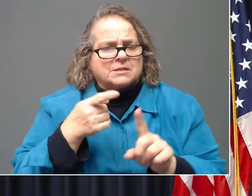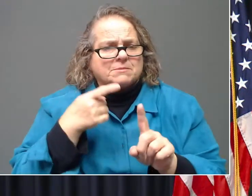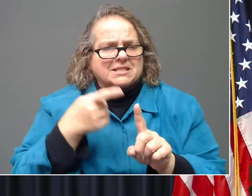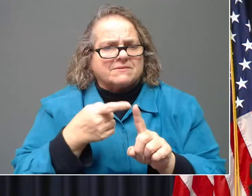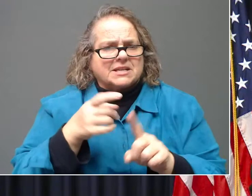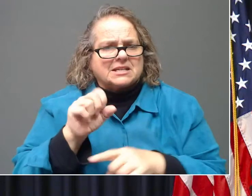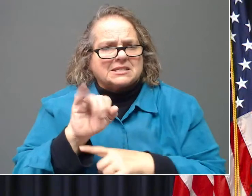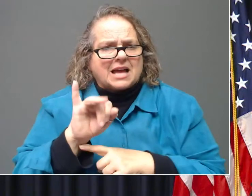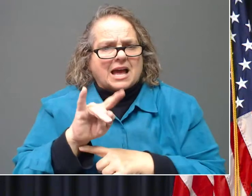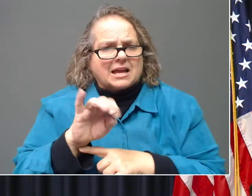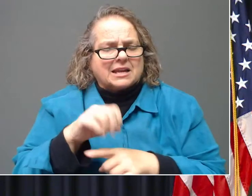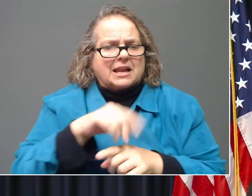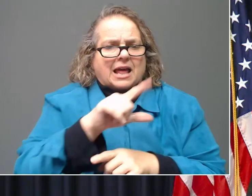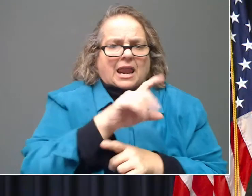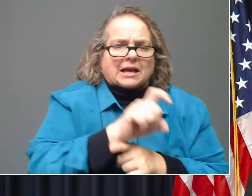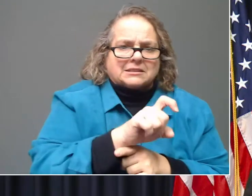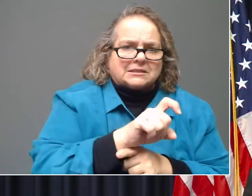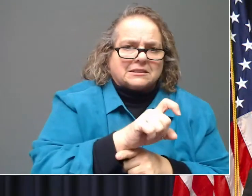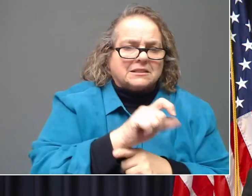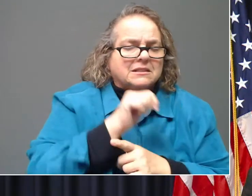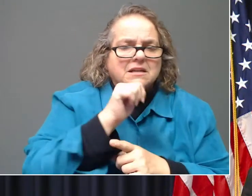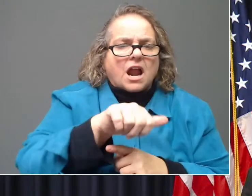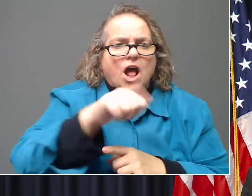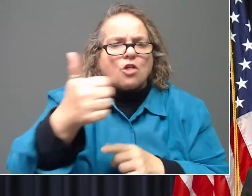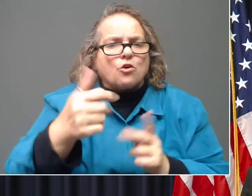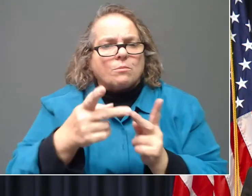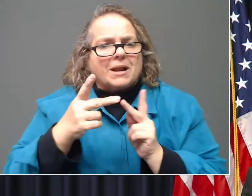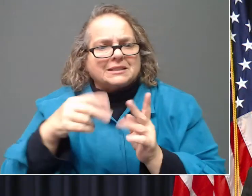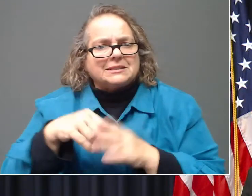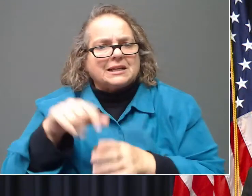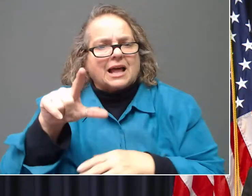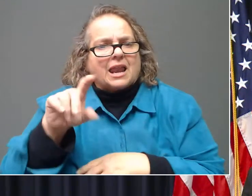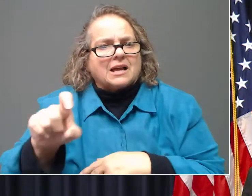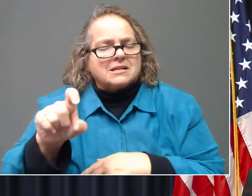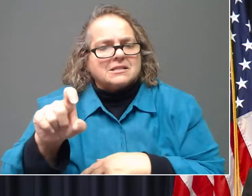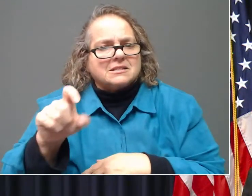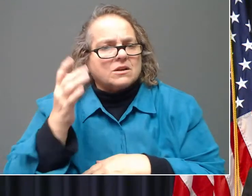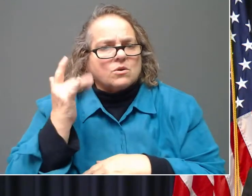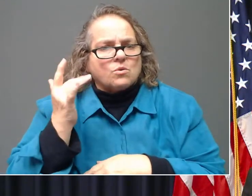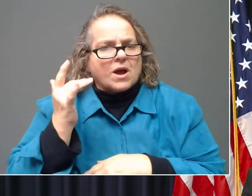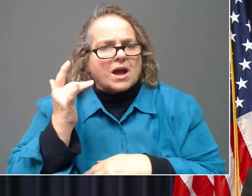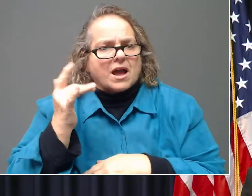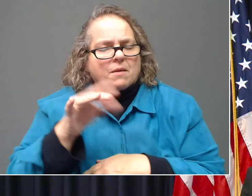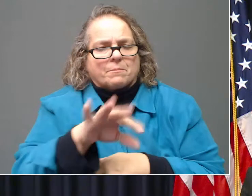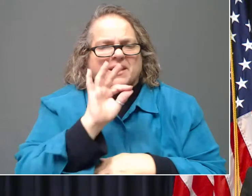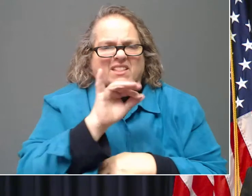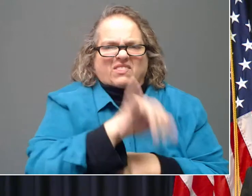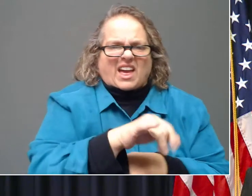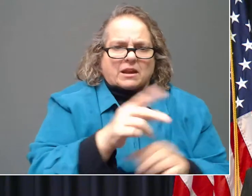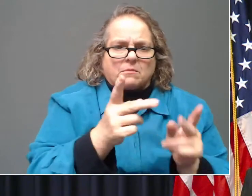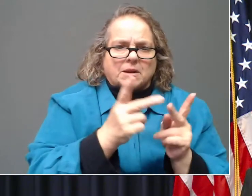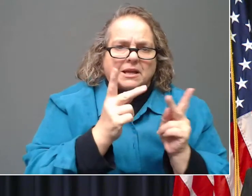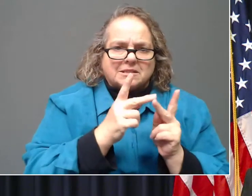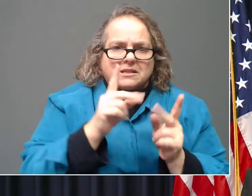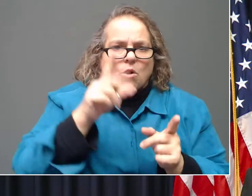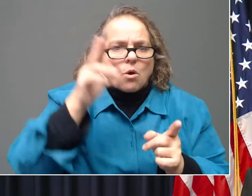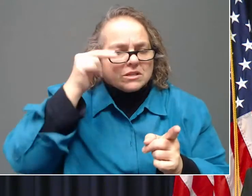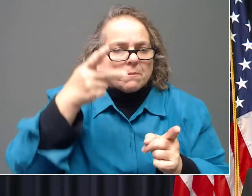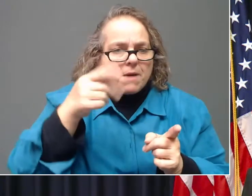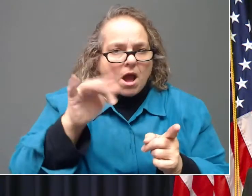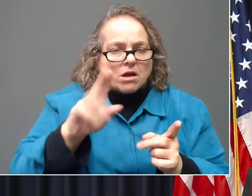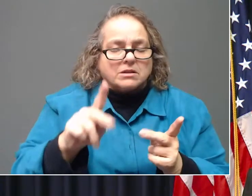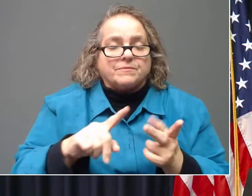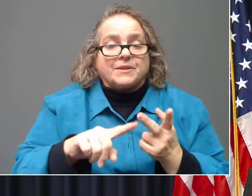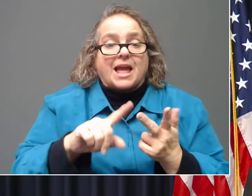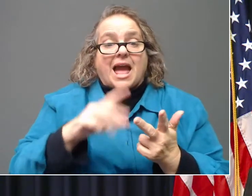Lexington as opposed to either other sites in Lexington or other sites in Kentucky? And where might we see